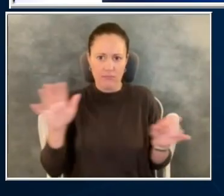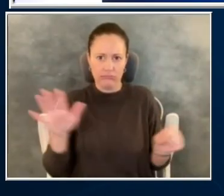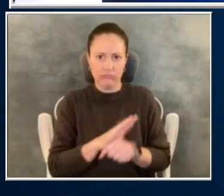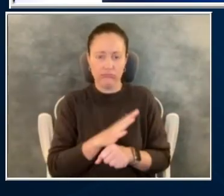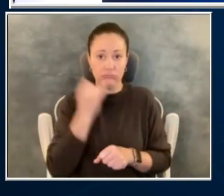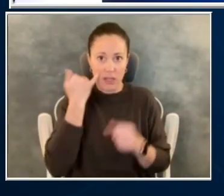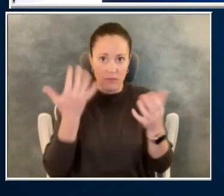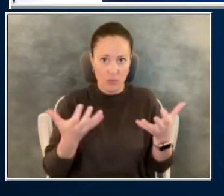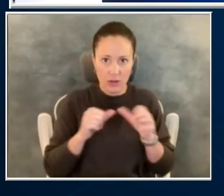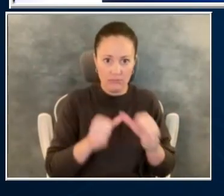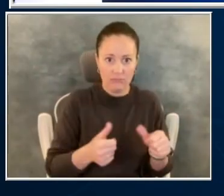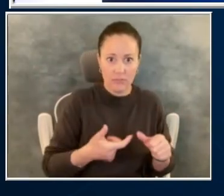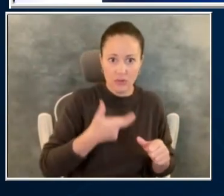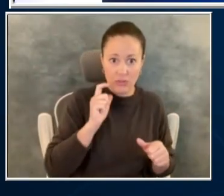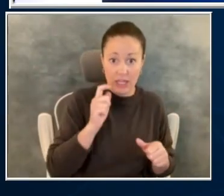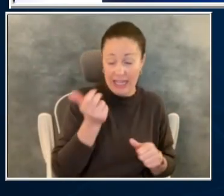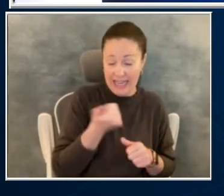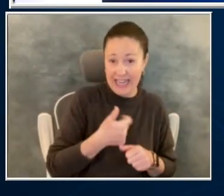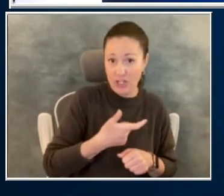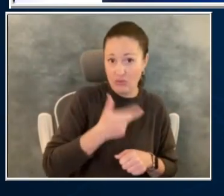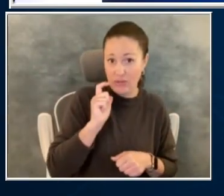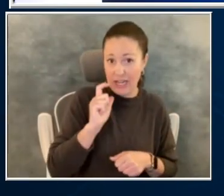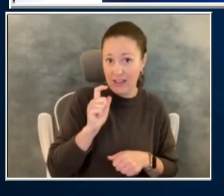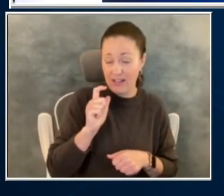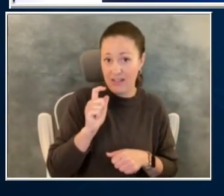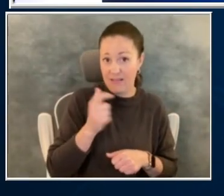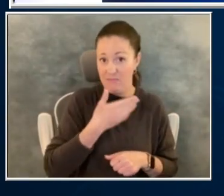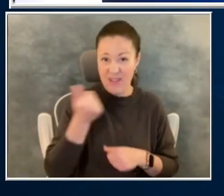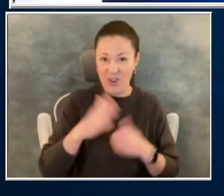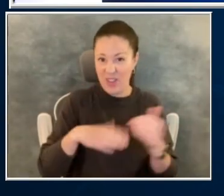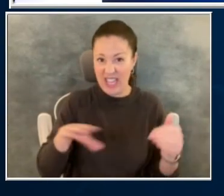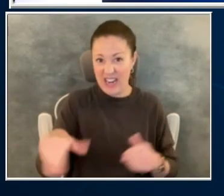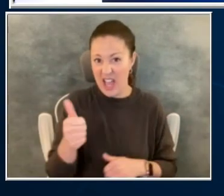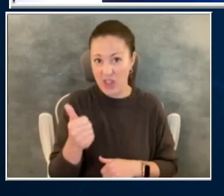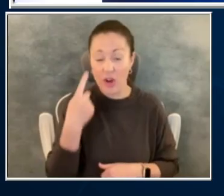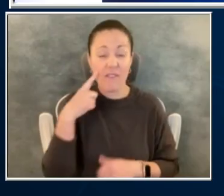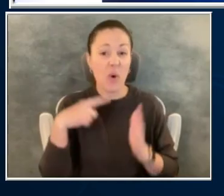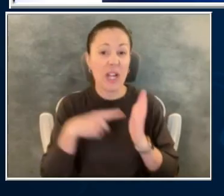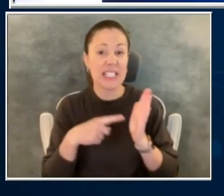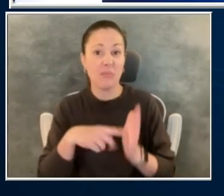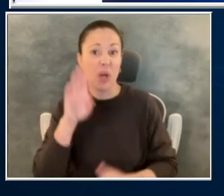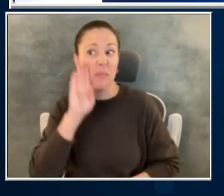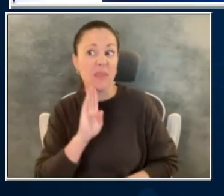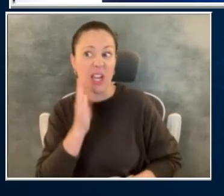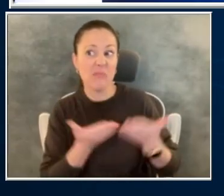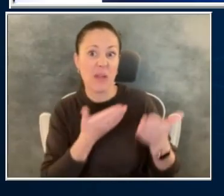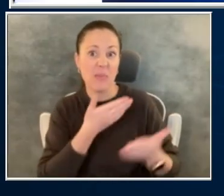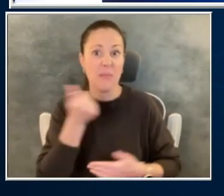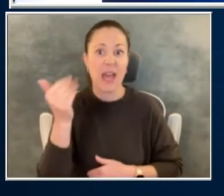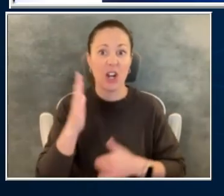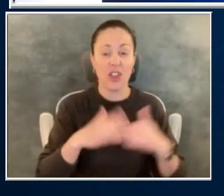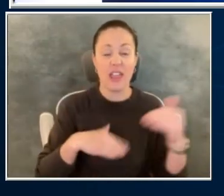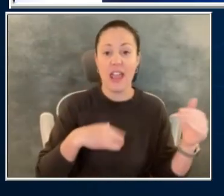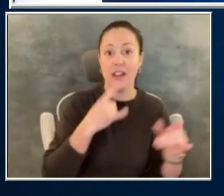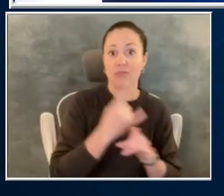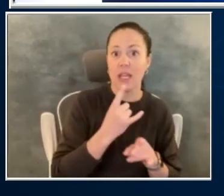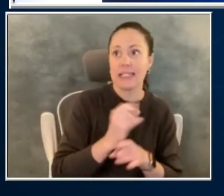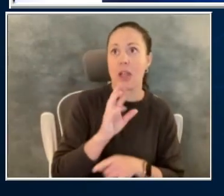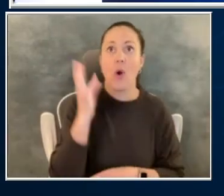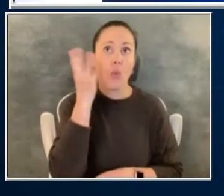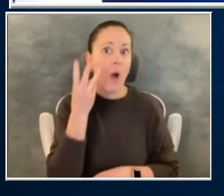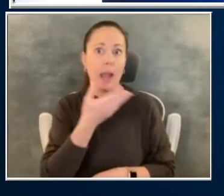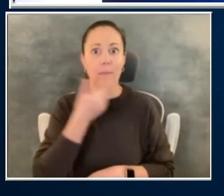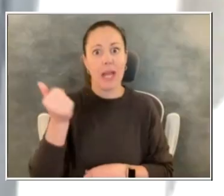less toxic than the others? For example, would a beer be better than hard liquor, or wine be better than something?